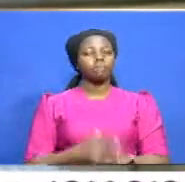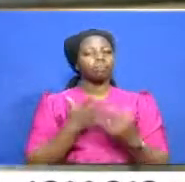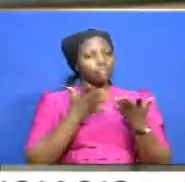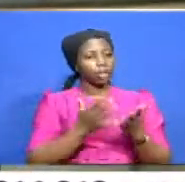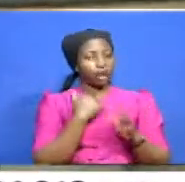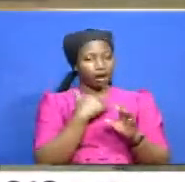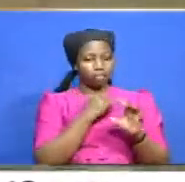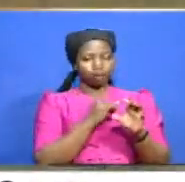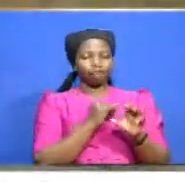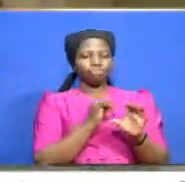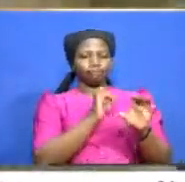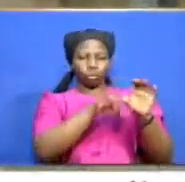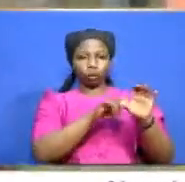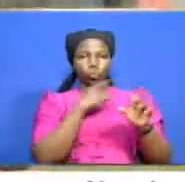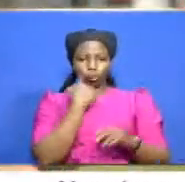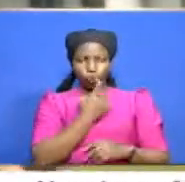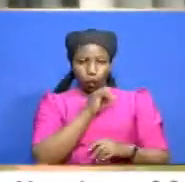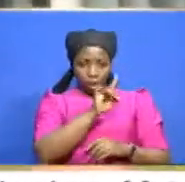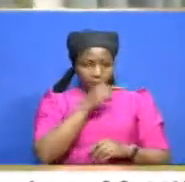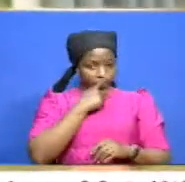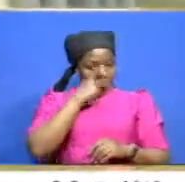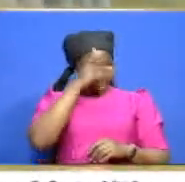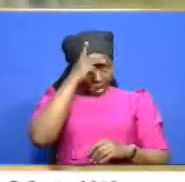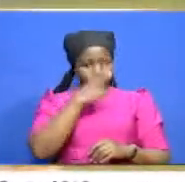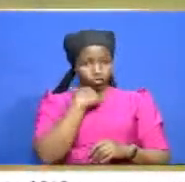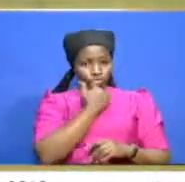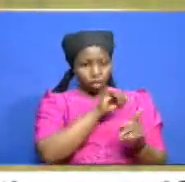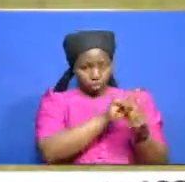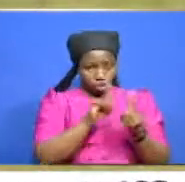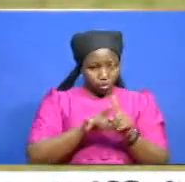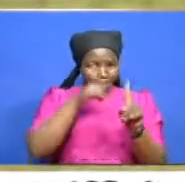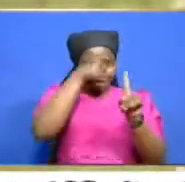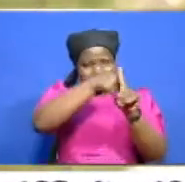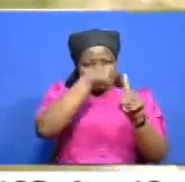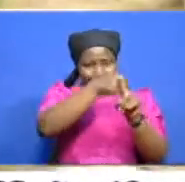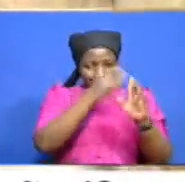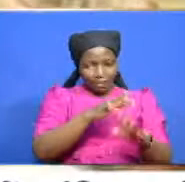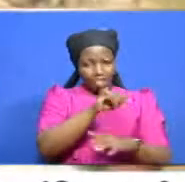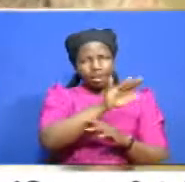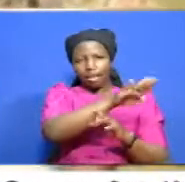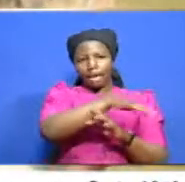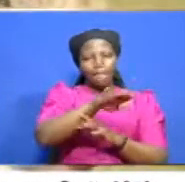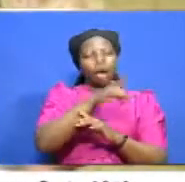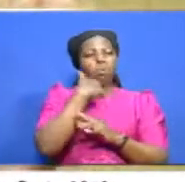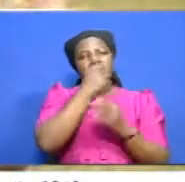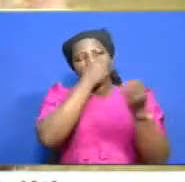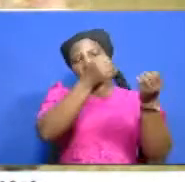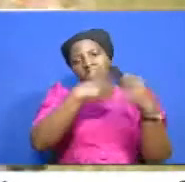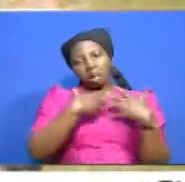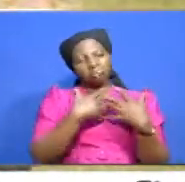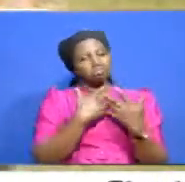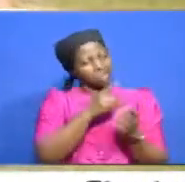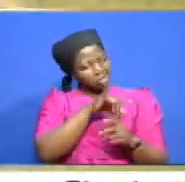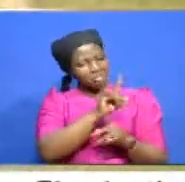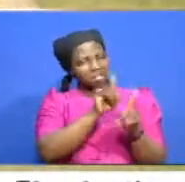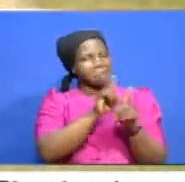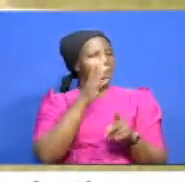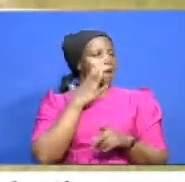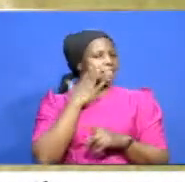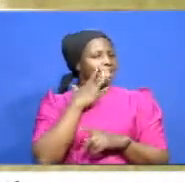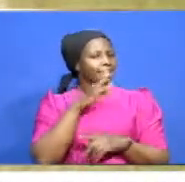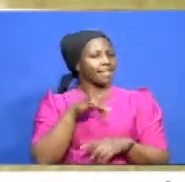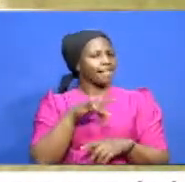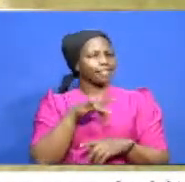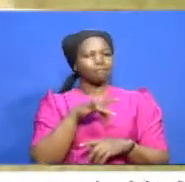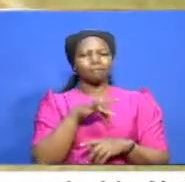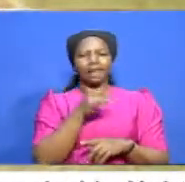from Mwakirunge, also an activist in this area, who's going to tell us exactly what, as a mother, they face in this area,